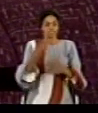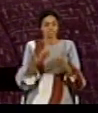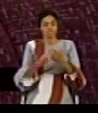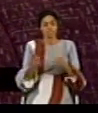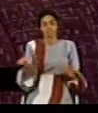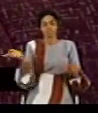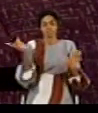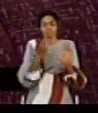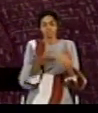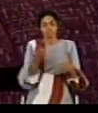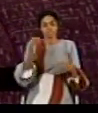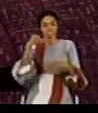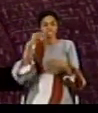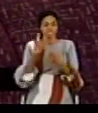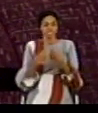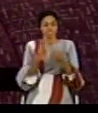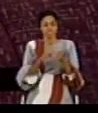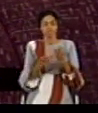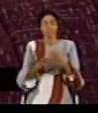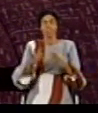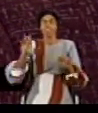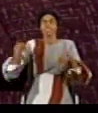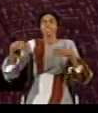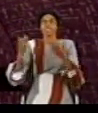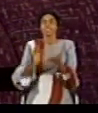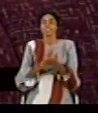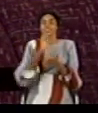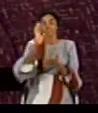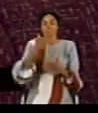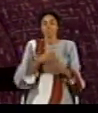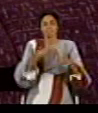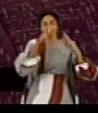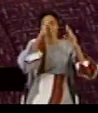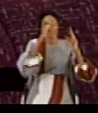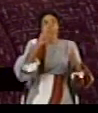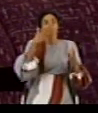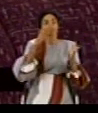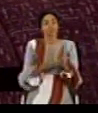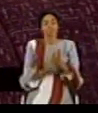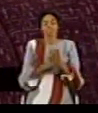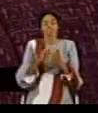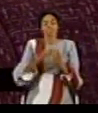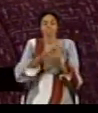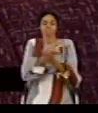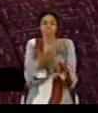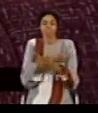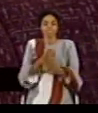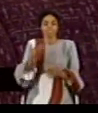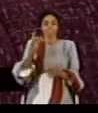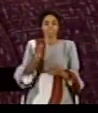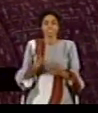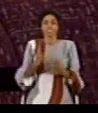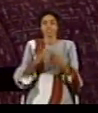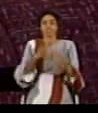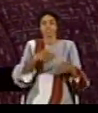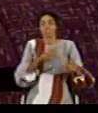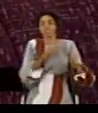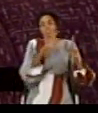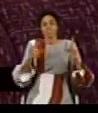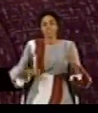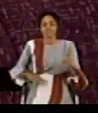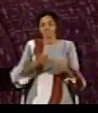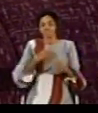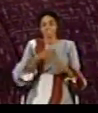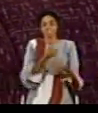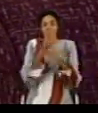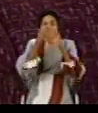God. Thank you, and I give glory and return honor and adoration to the Almighty God, to my Christ, my Savior,